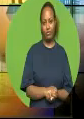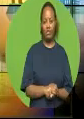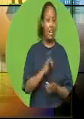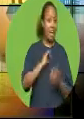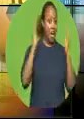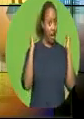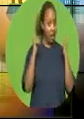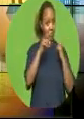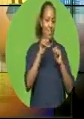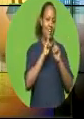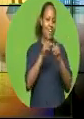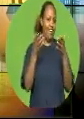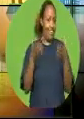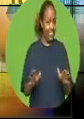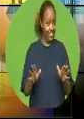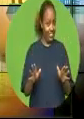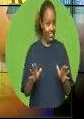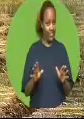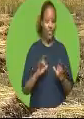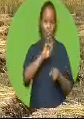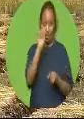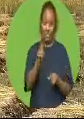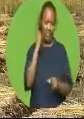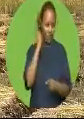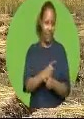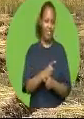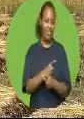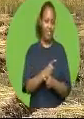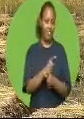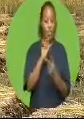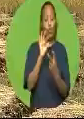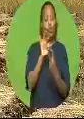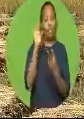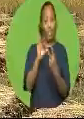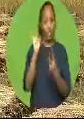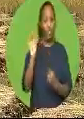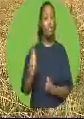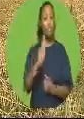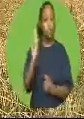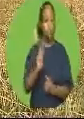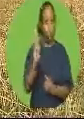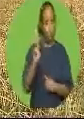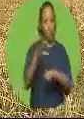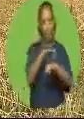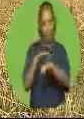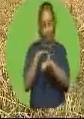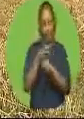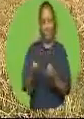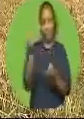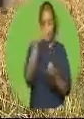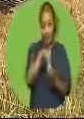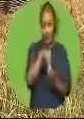I hope you have answered the question correctly. The alternative uses of land